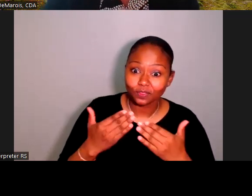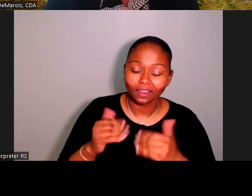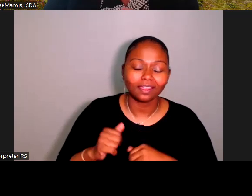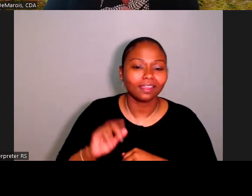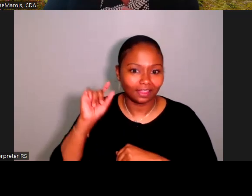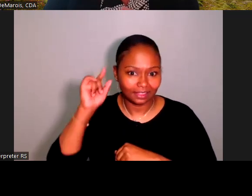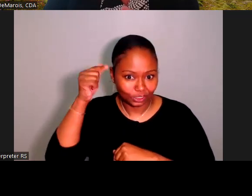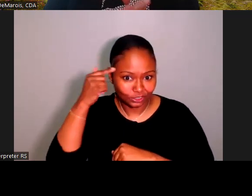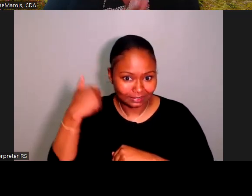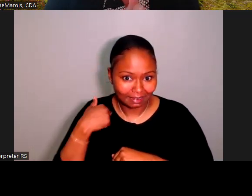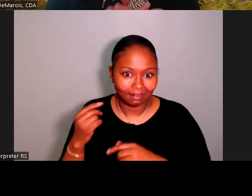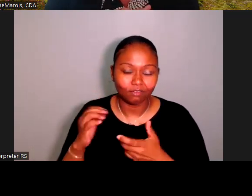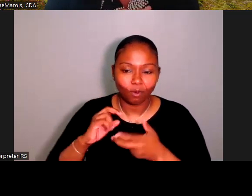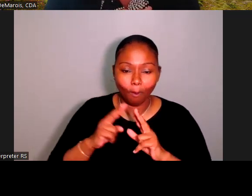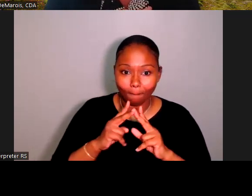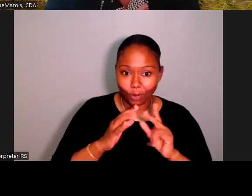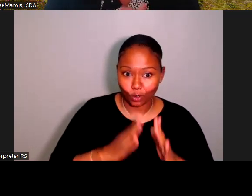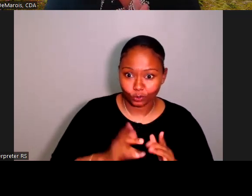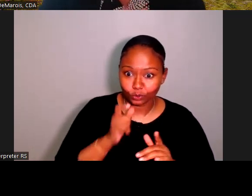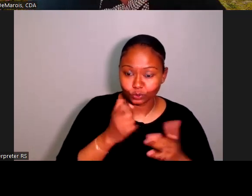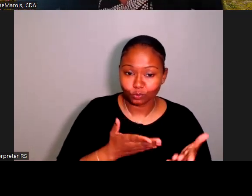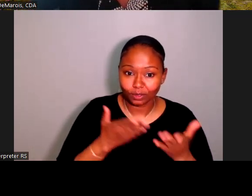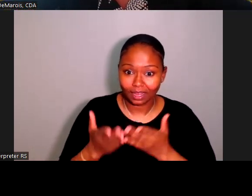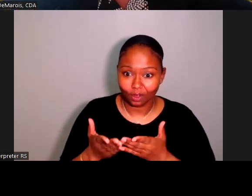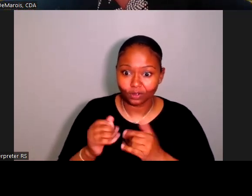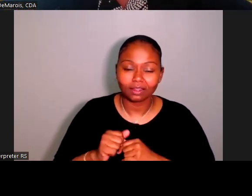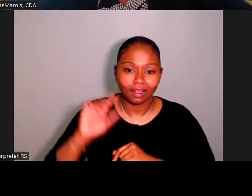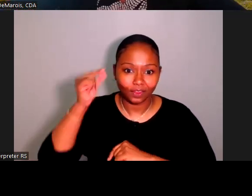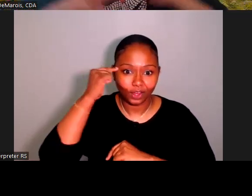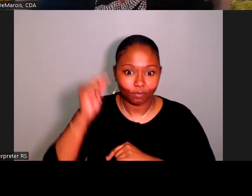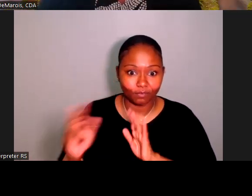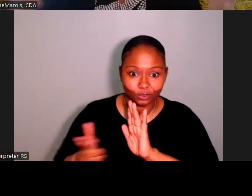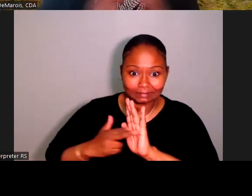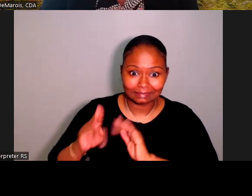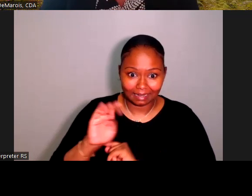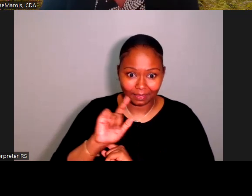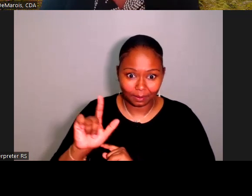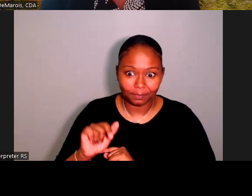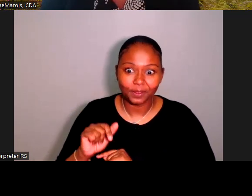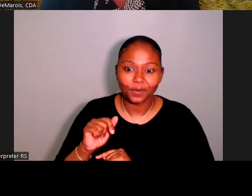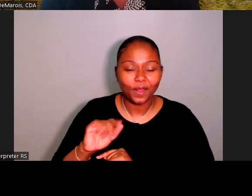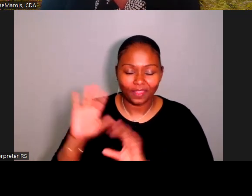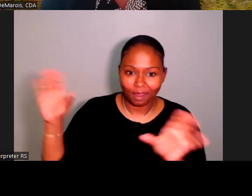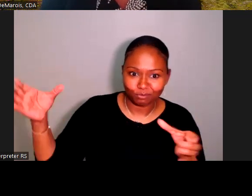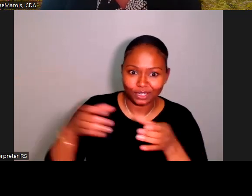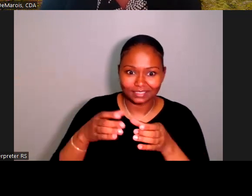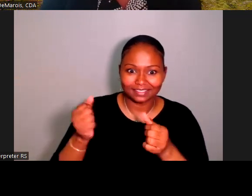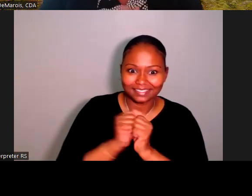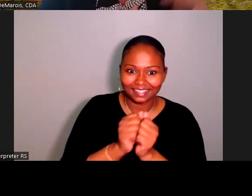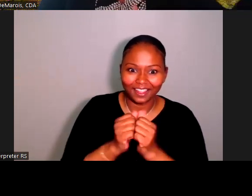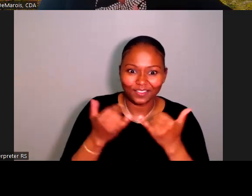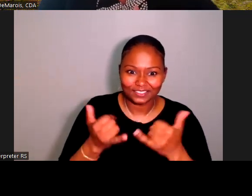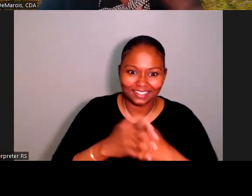made this possible by carrying the legislation forward, and the governor for signing the bill that brings us all together here today to